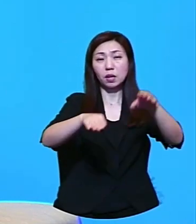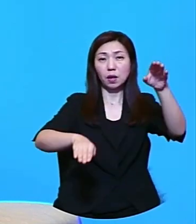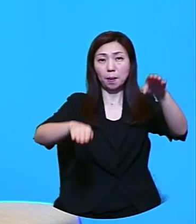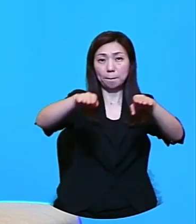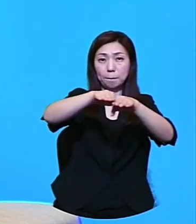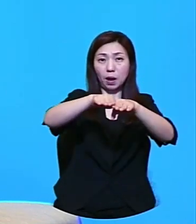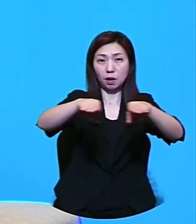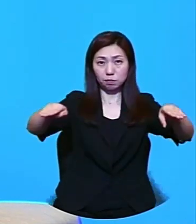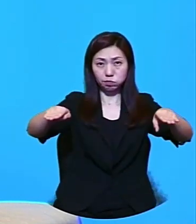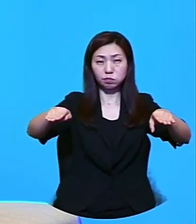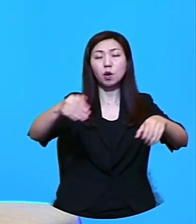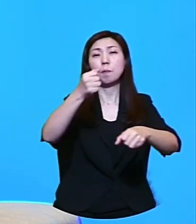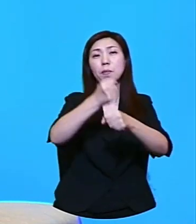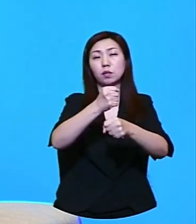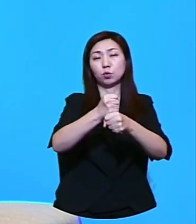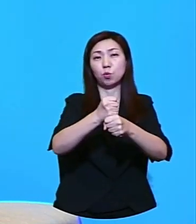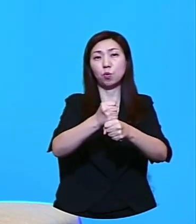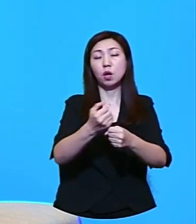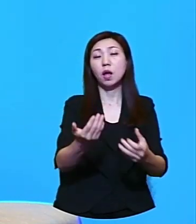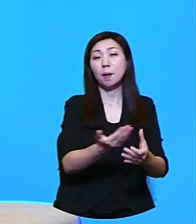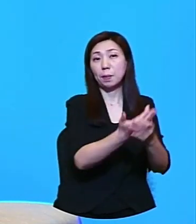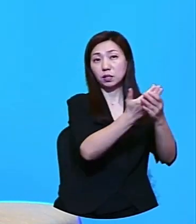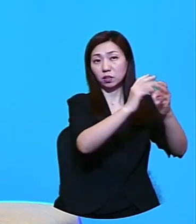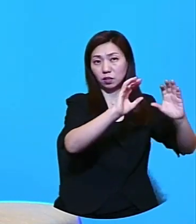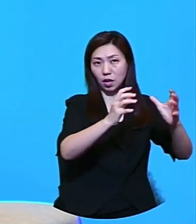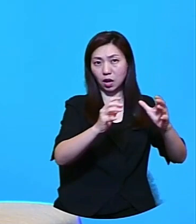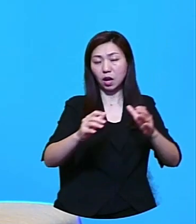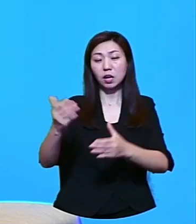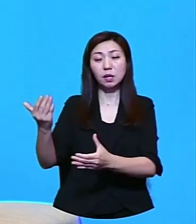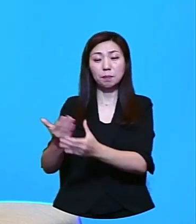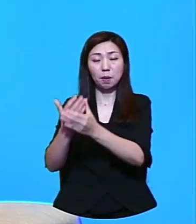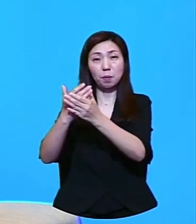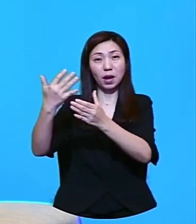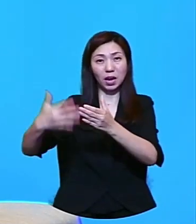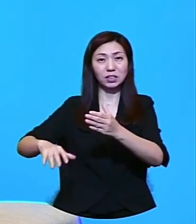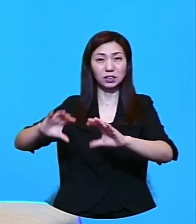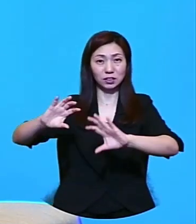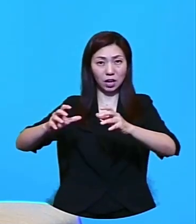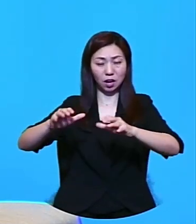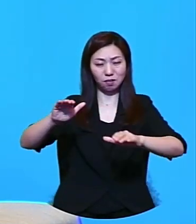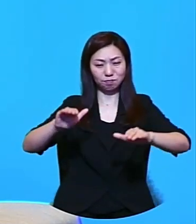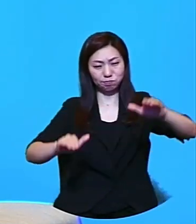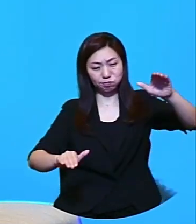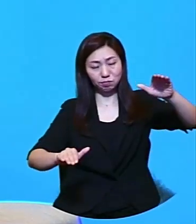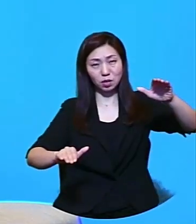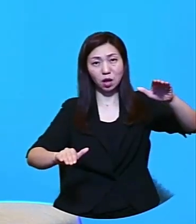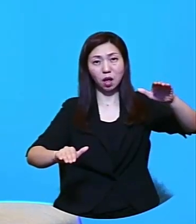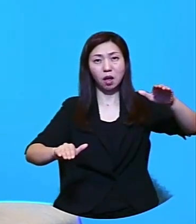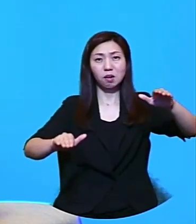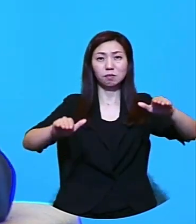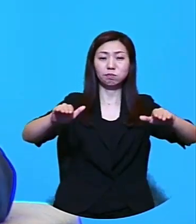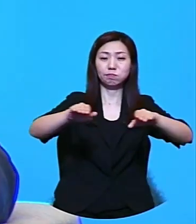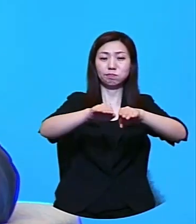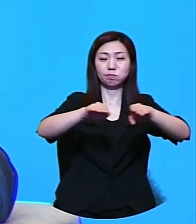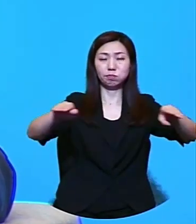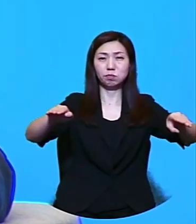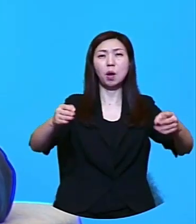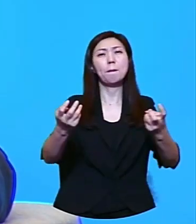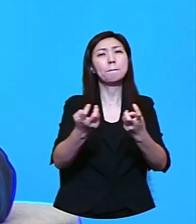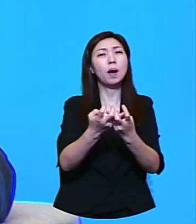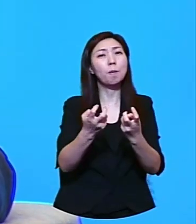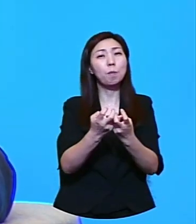be aggravated by digital transformation. Before I introduce our 3 eminent